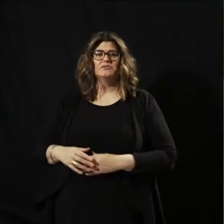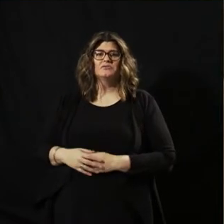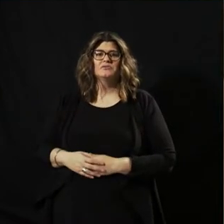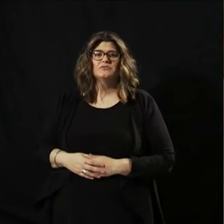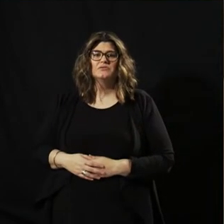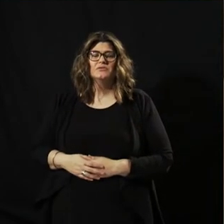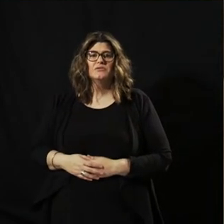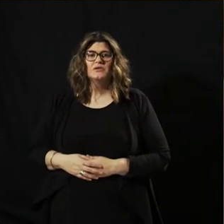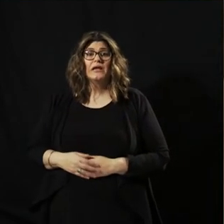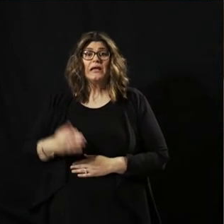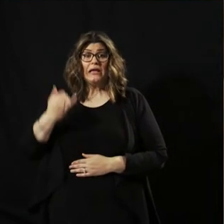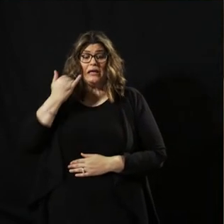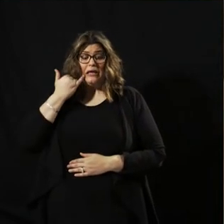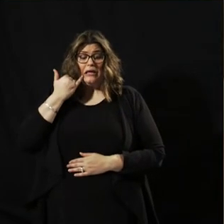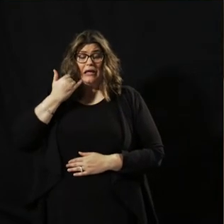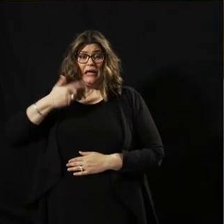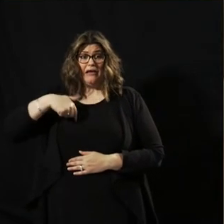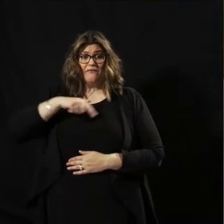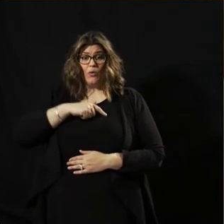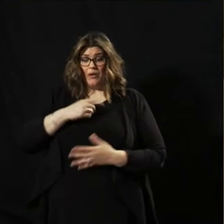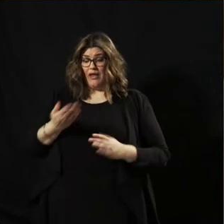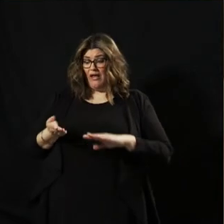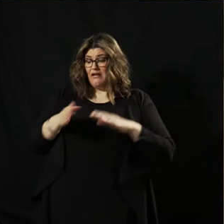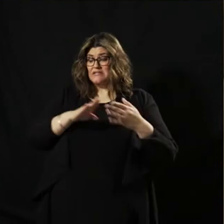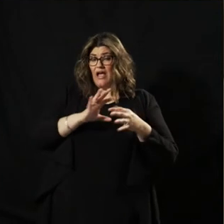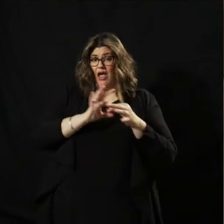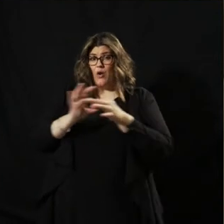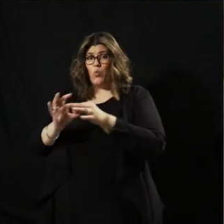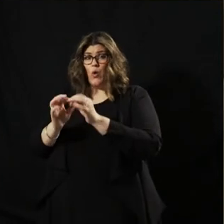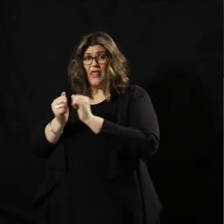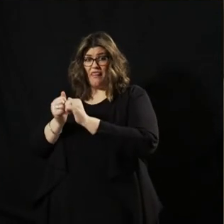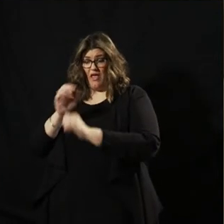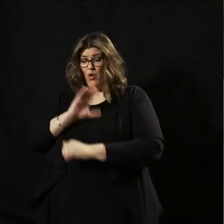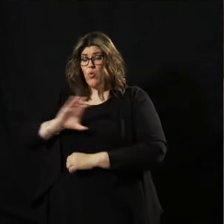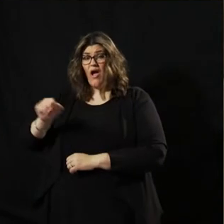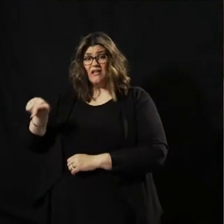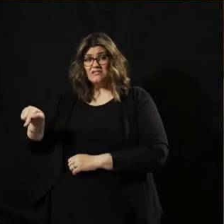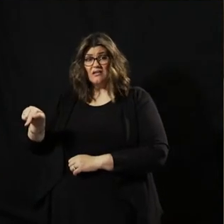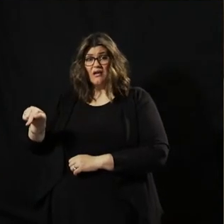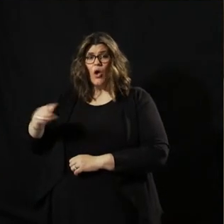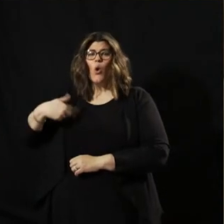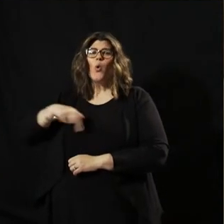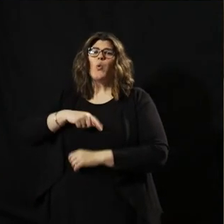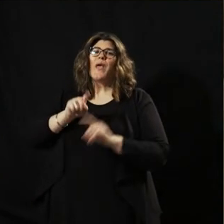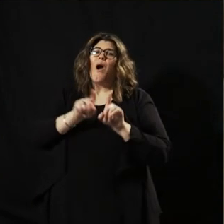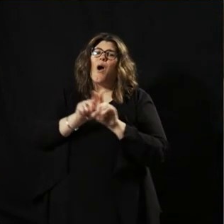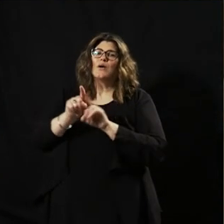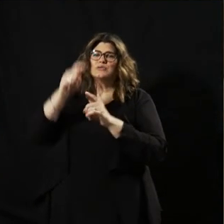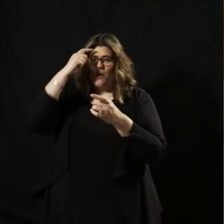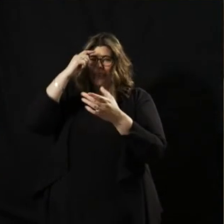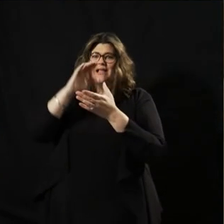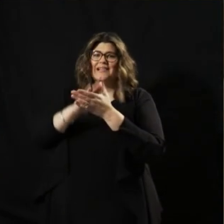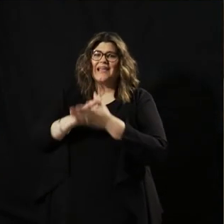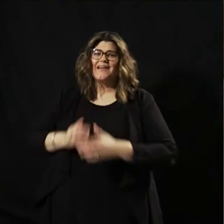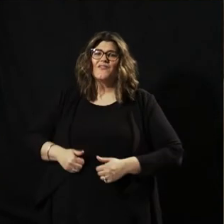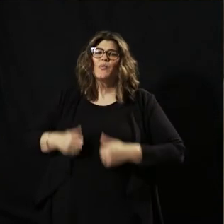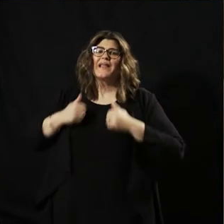If then we have died with Christ, we believe that we shall also live with